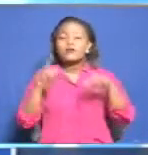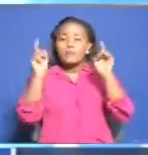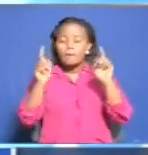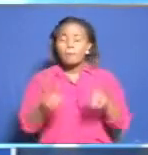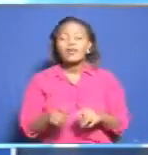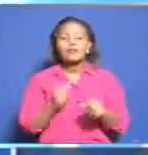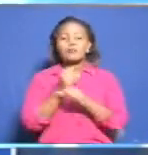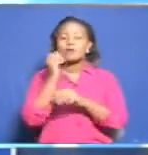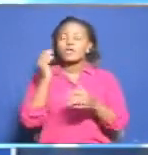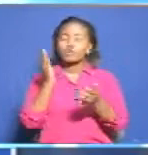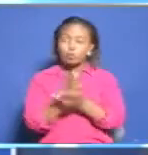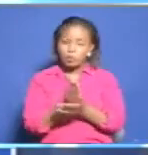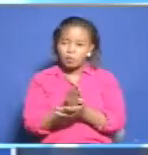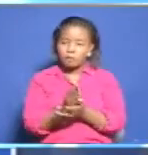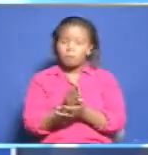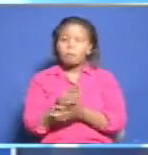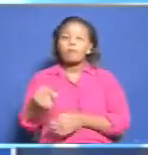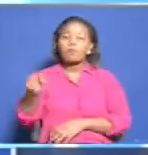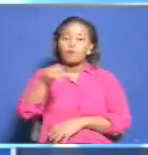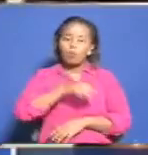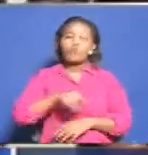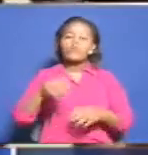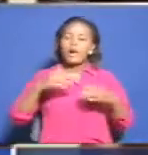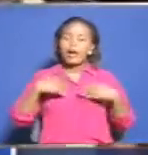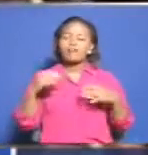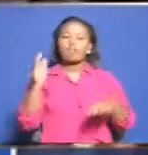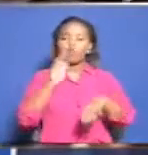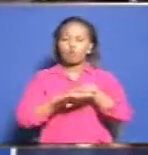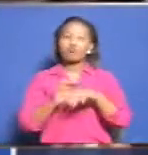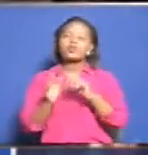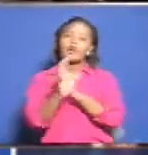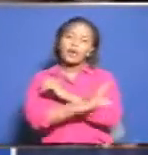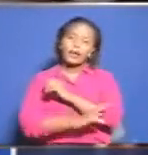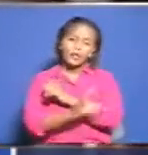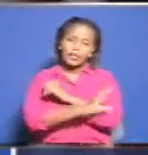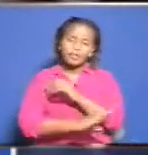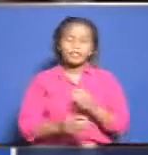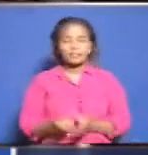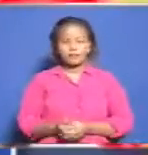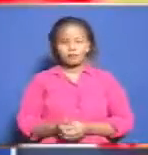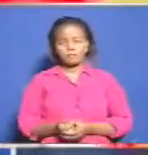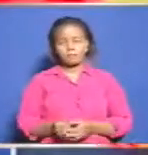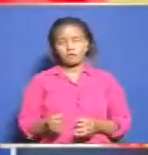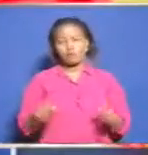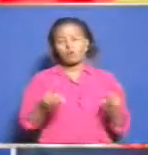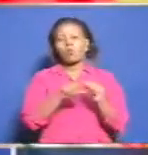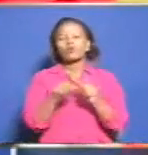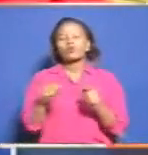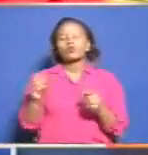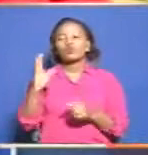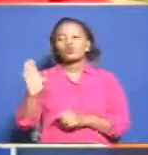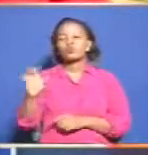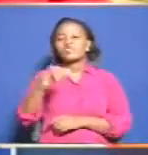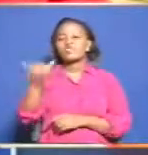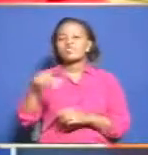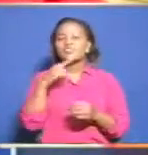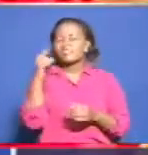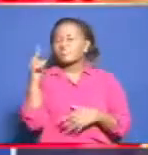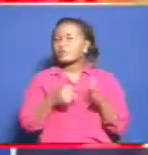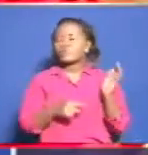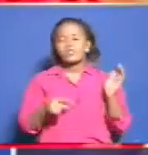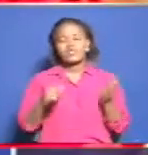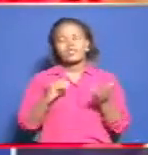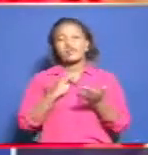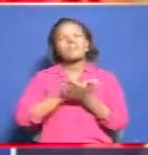lane. We have a wonderful country. Koome cited funding as one of the major challenges in the judiciary, saying